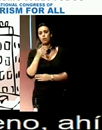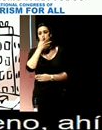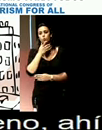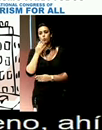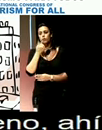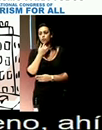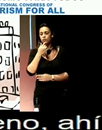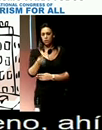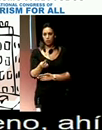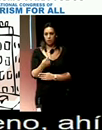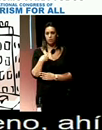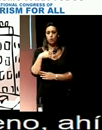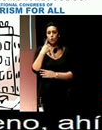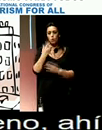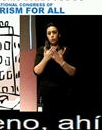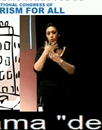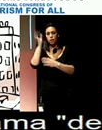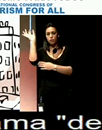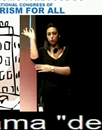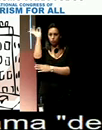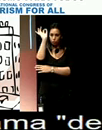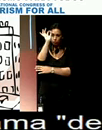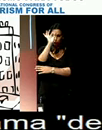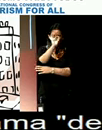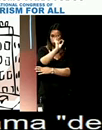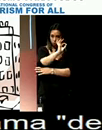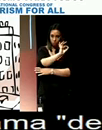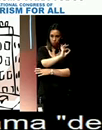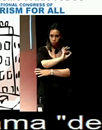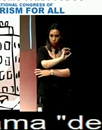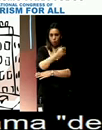And it says, at sunset,